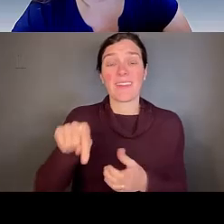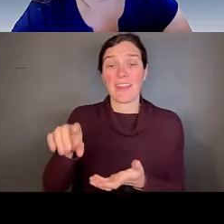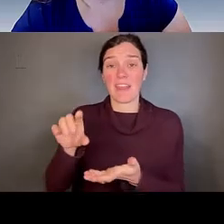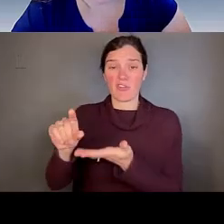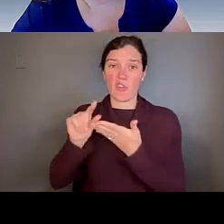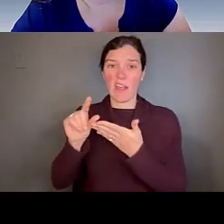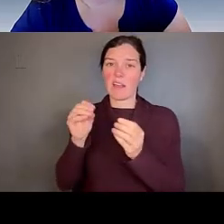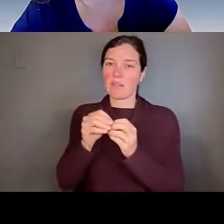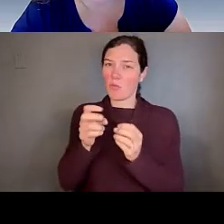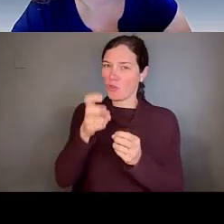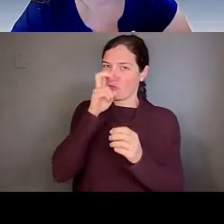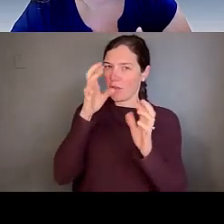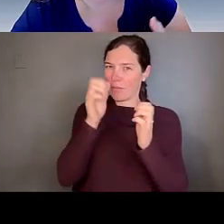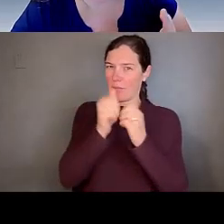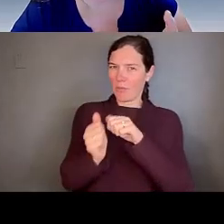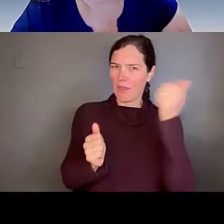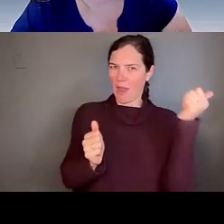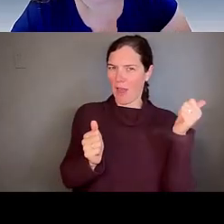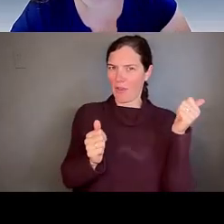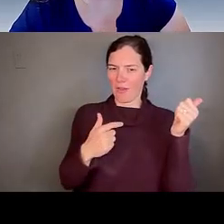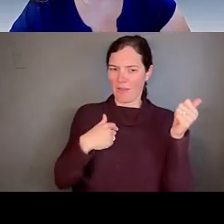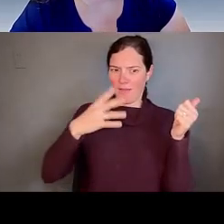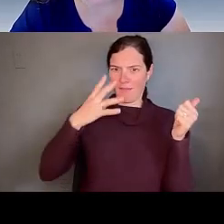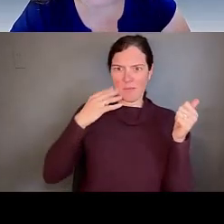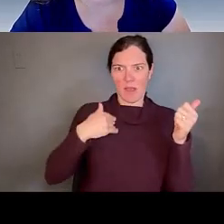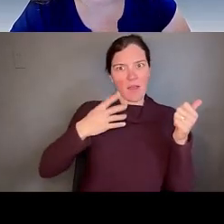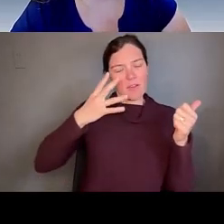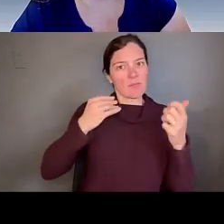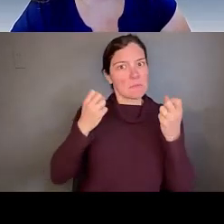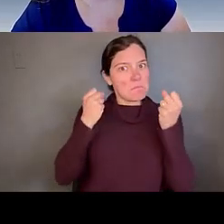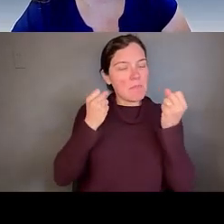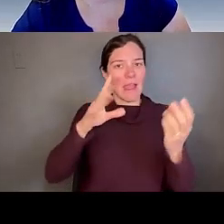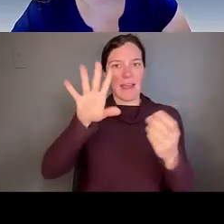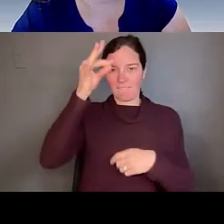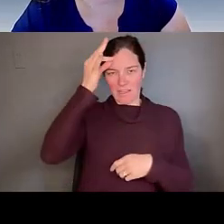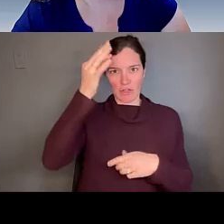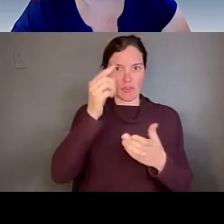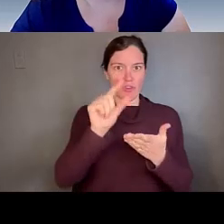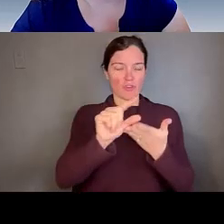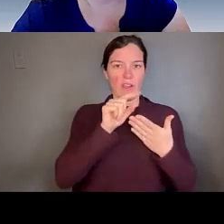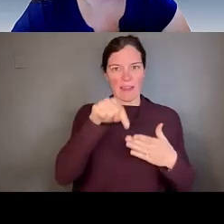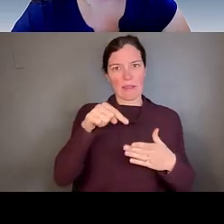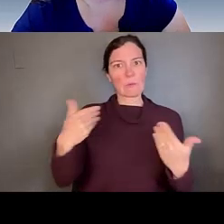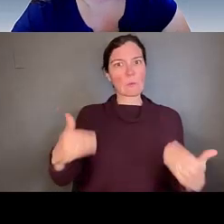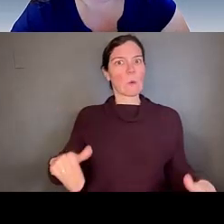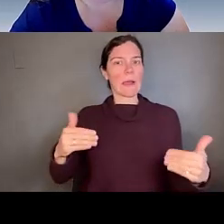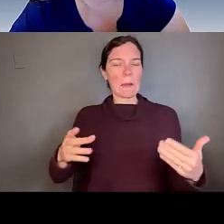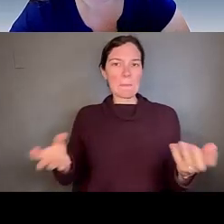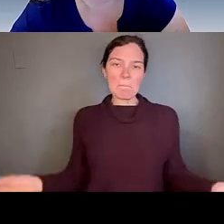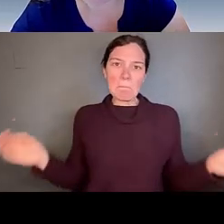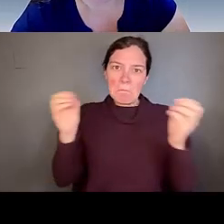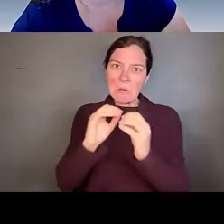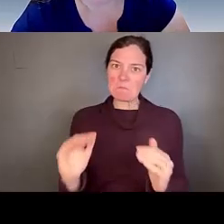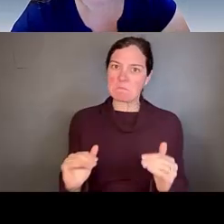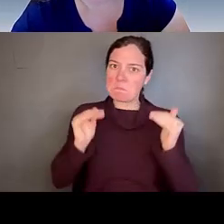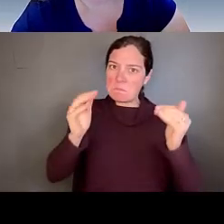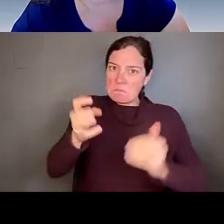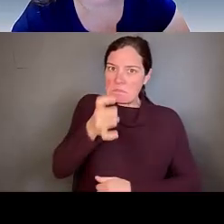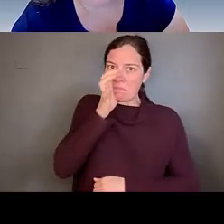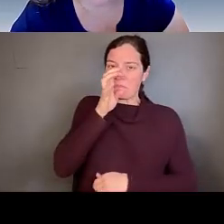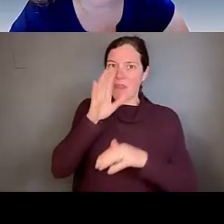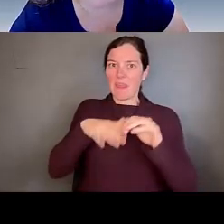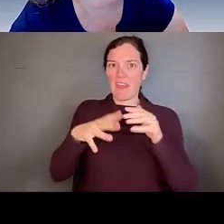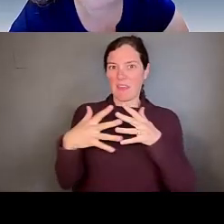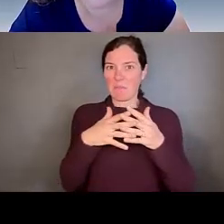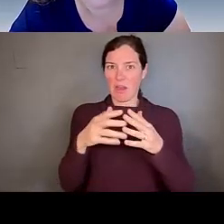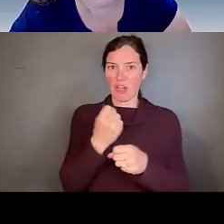more strict than a lot of other grants that I've worked in, and I've worked with a lot of federal grants in my days. This is even more, much more restrictive than the American